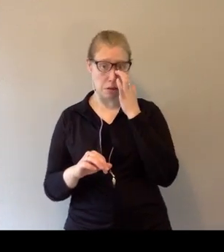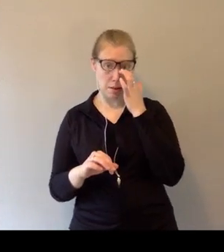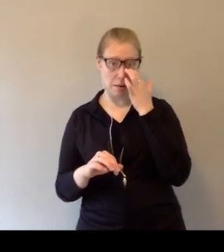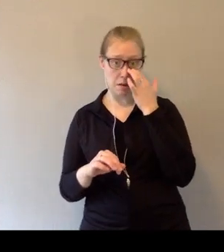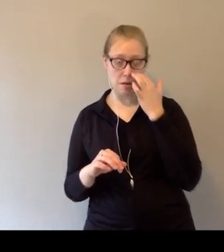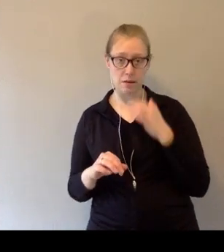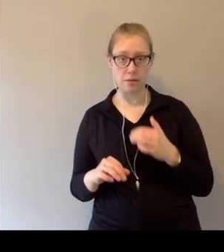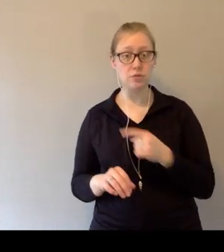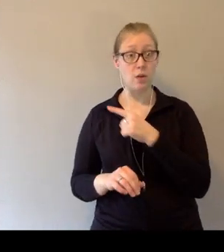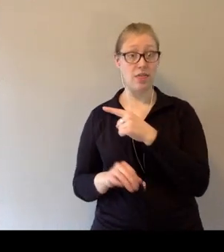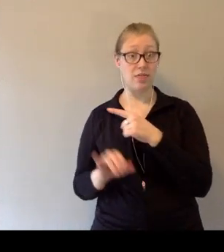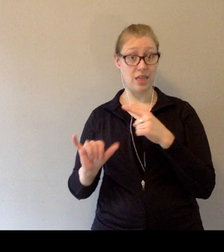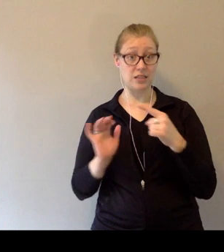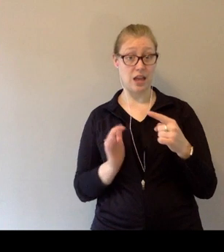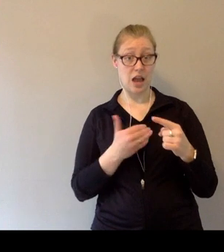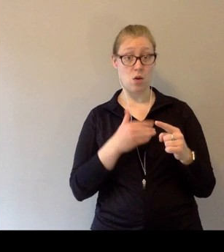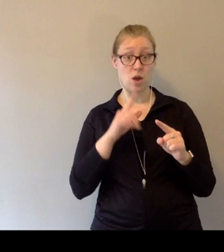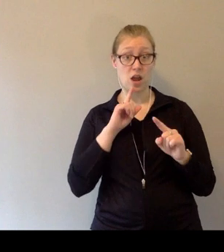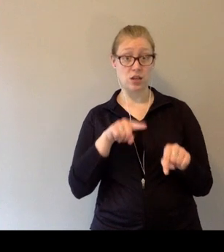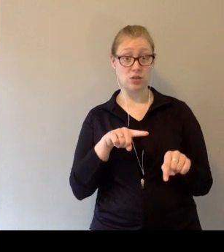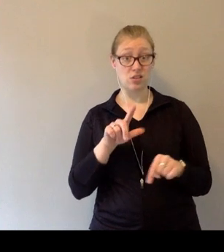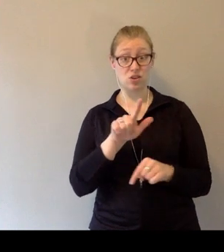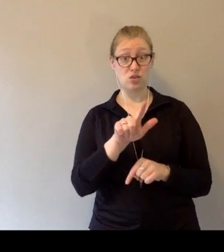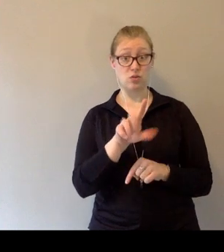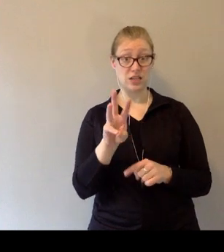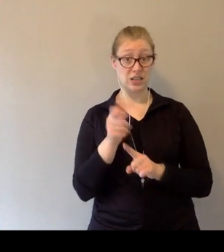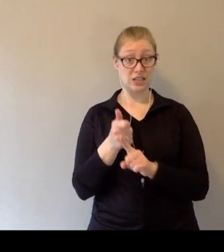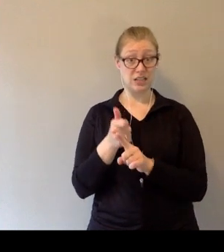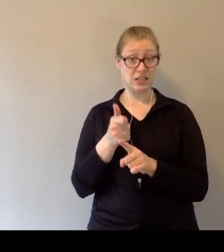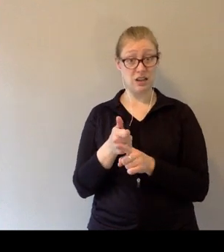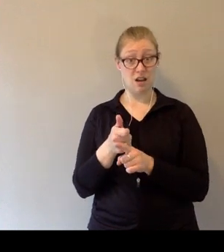our answer. 26 itself is